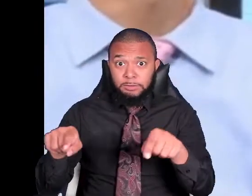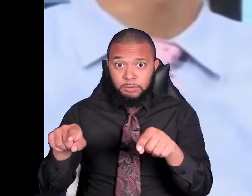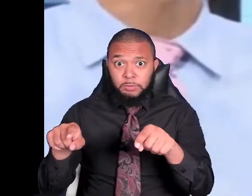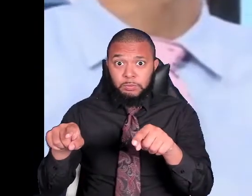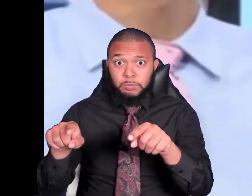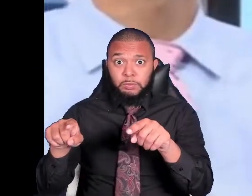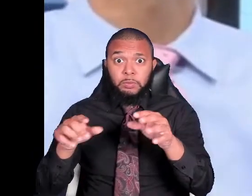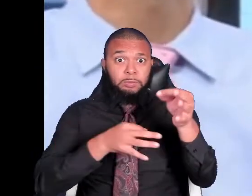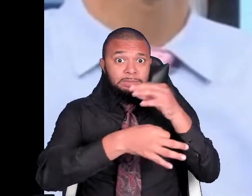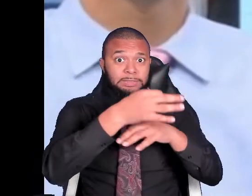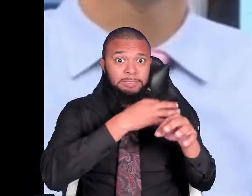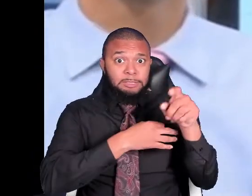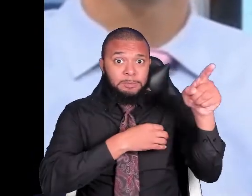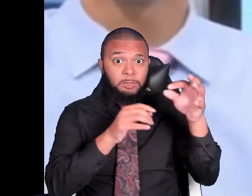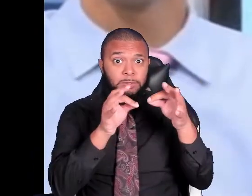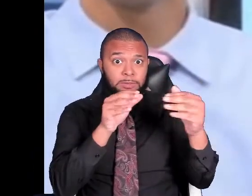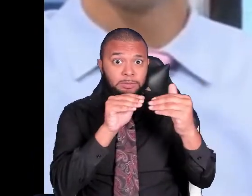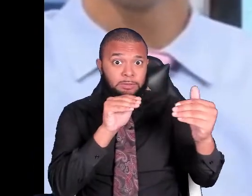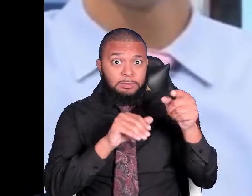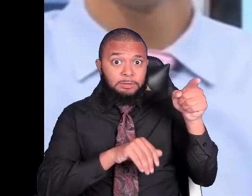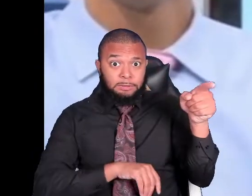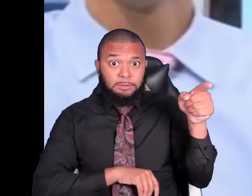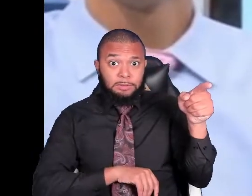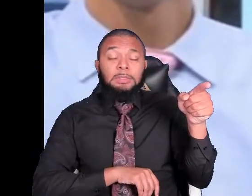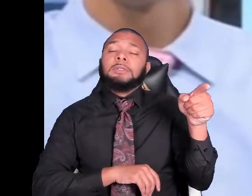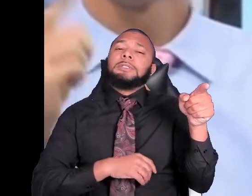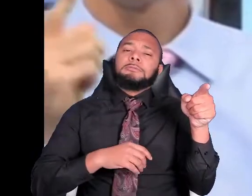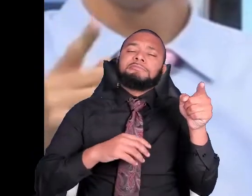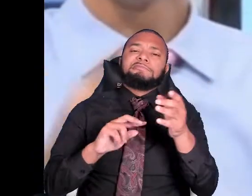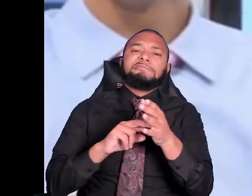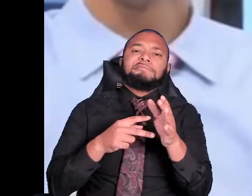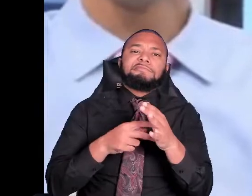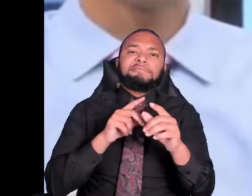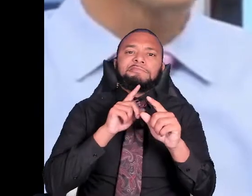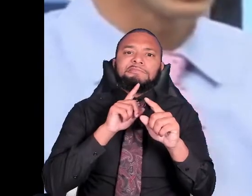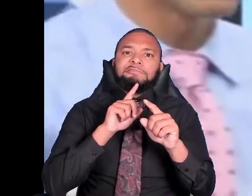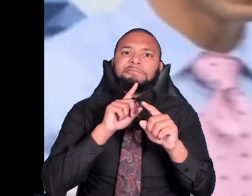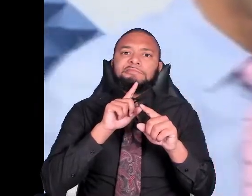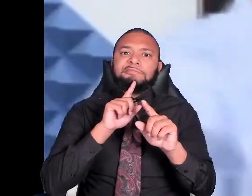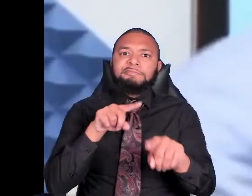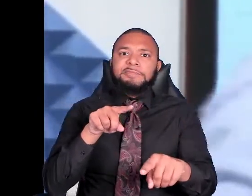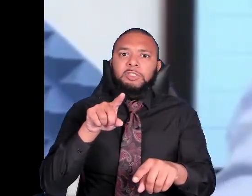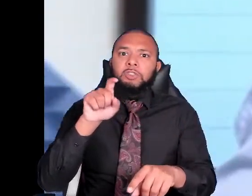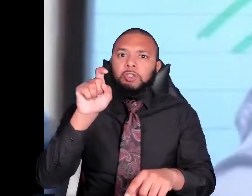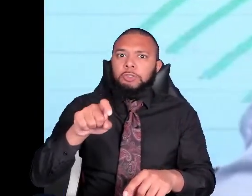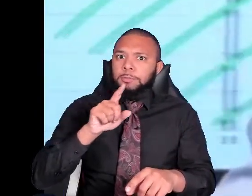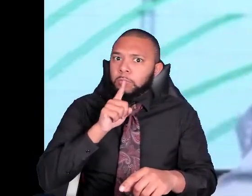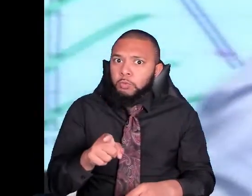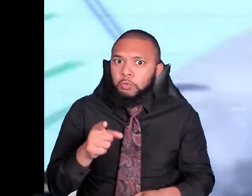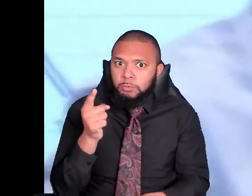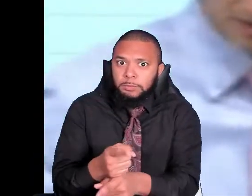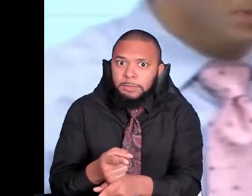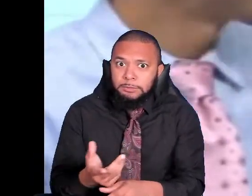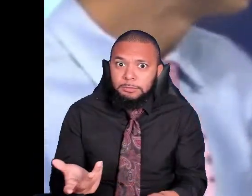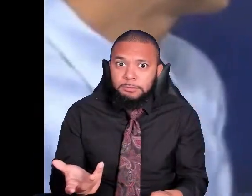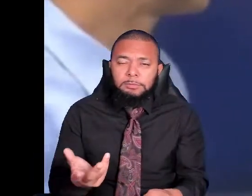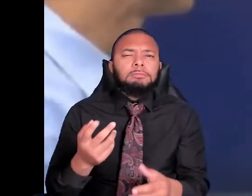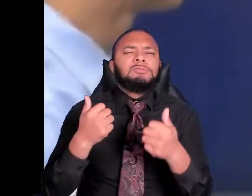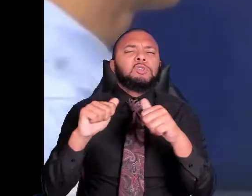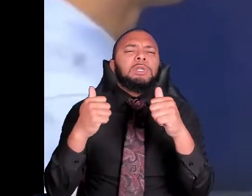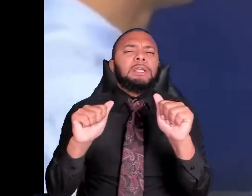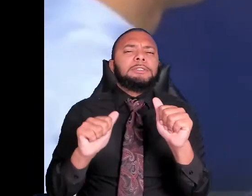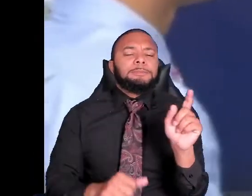0 into our inequality over on the other board, we should get a true statement. Let's give it a shot.